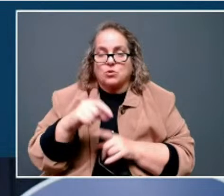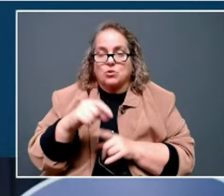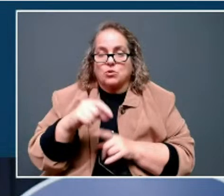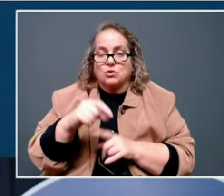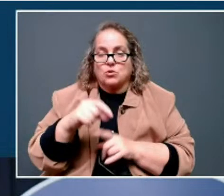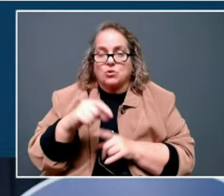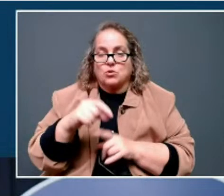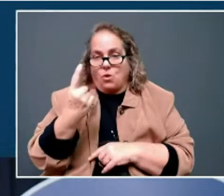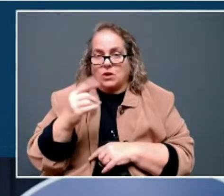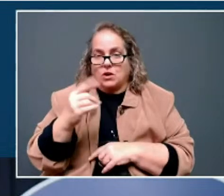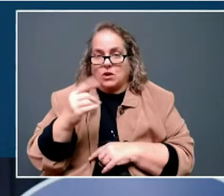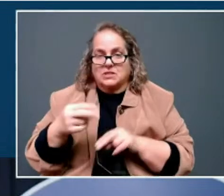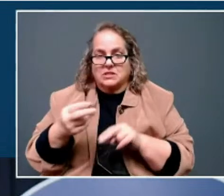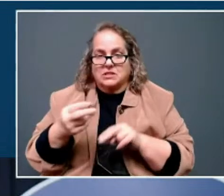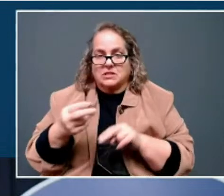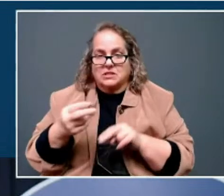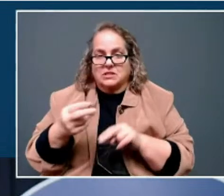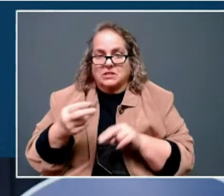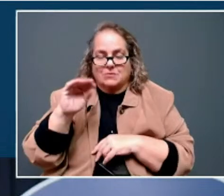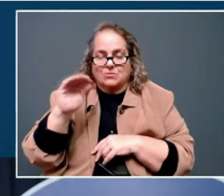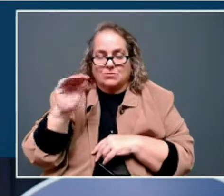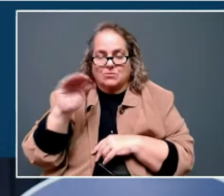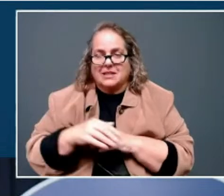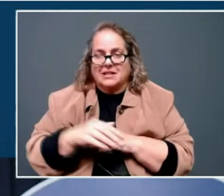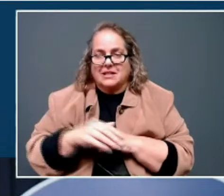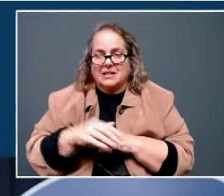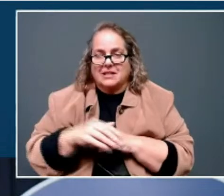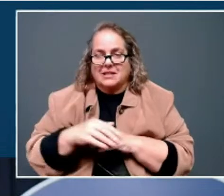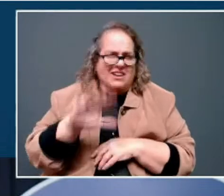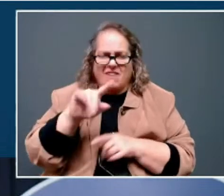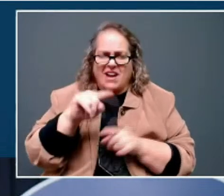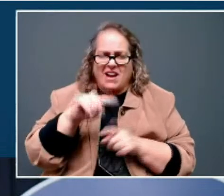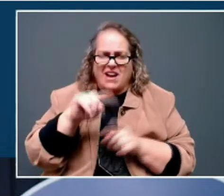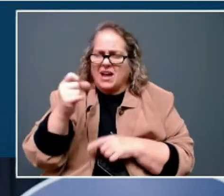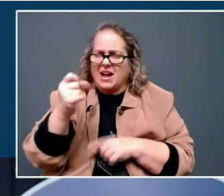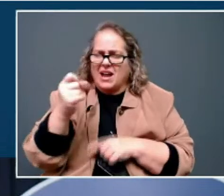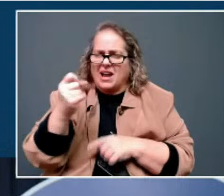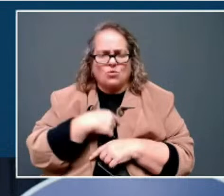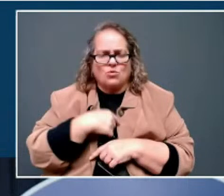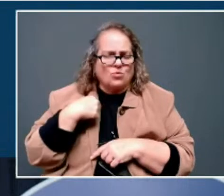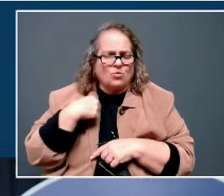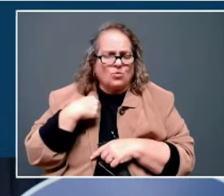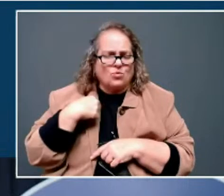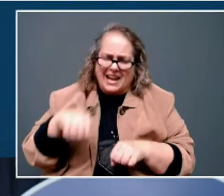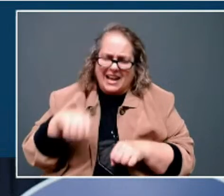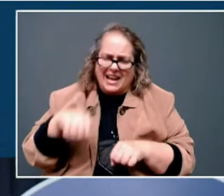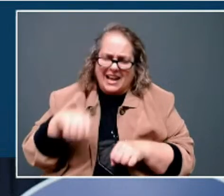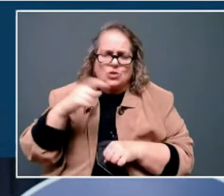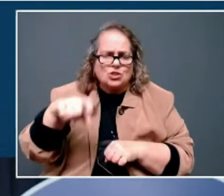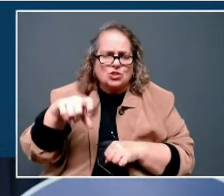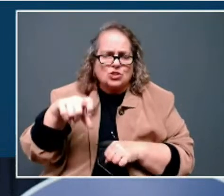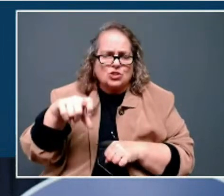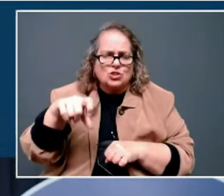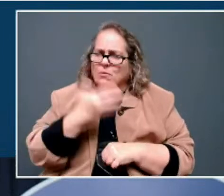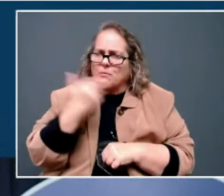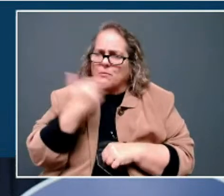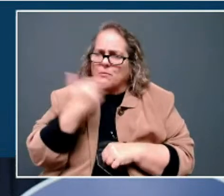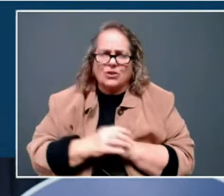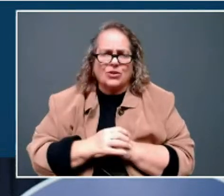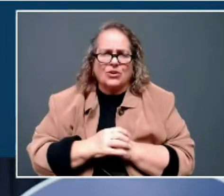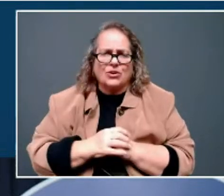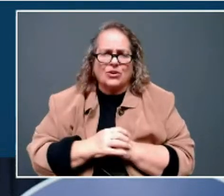to 18%. This is one where we really can and we should do better. Dr. Stack on a webinar